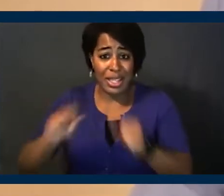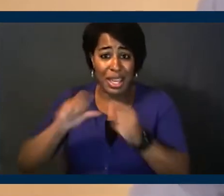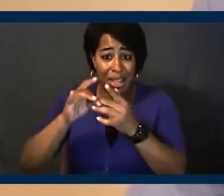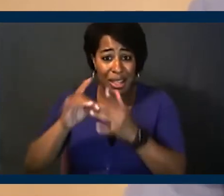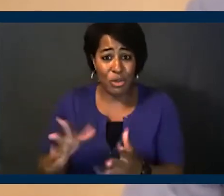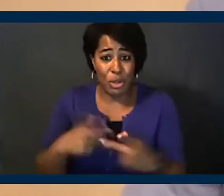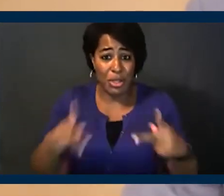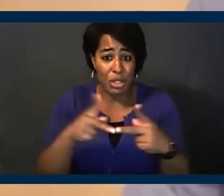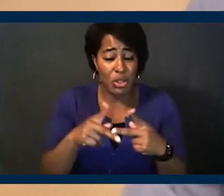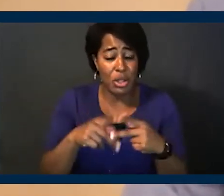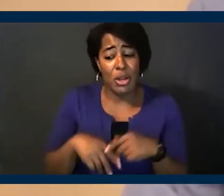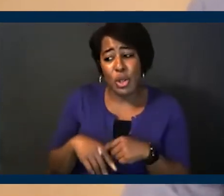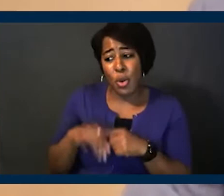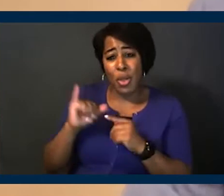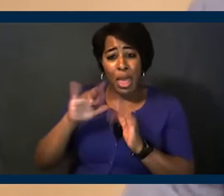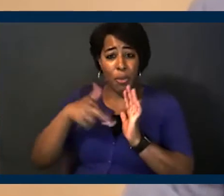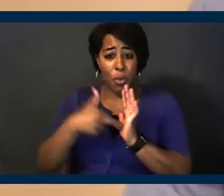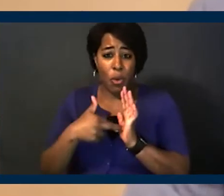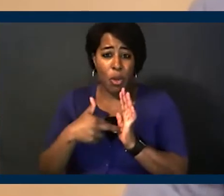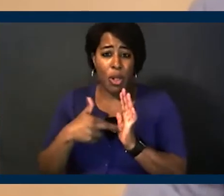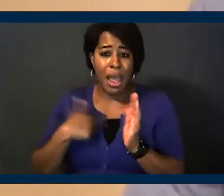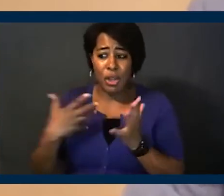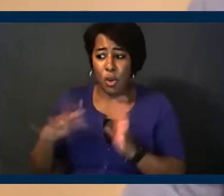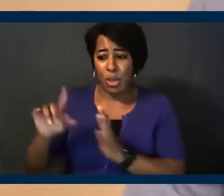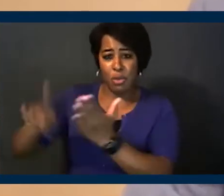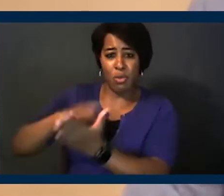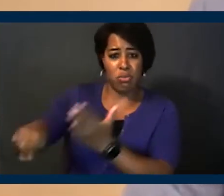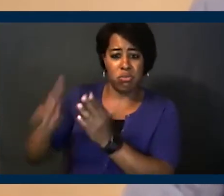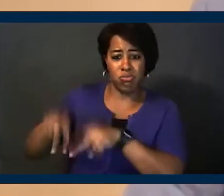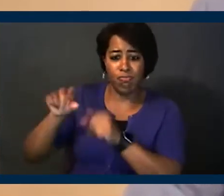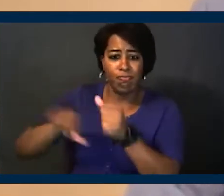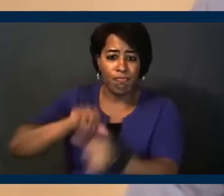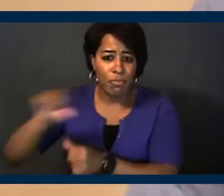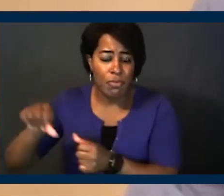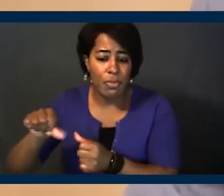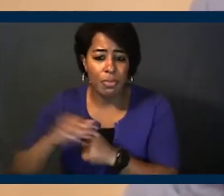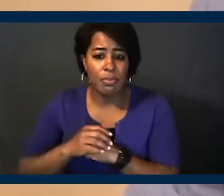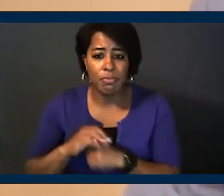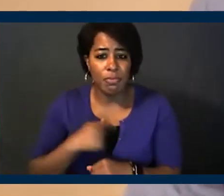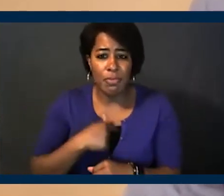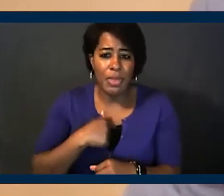certainly in this role that I have the opportunity to have right now, is us fall behind